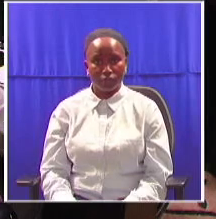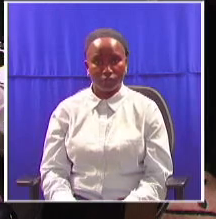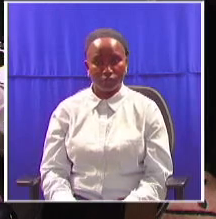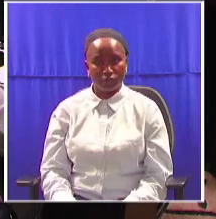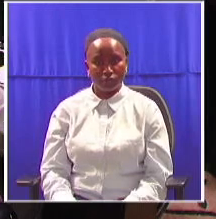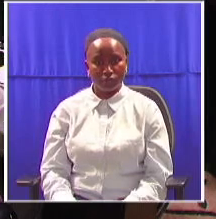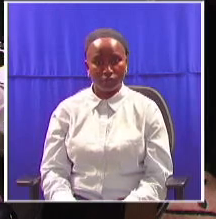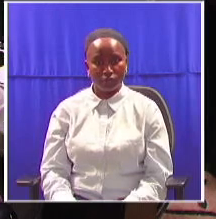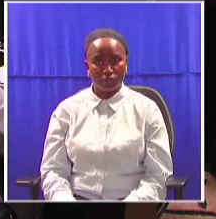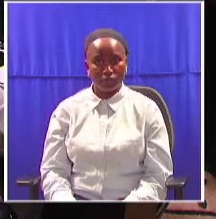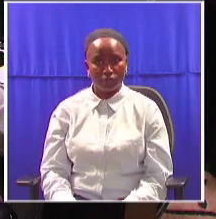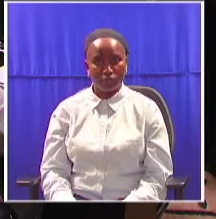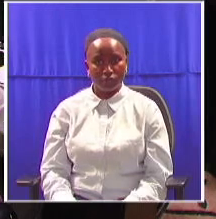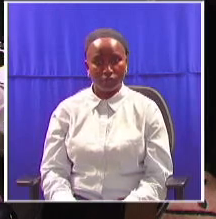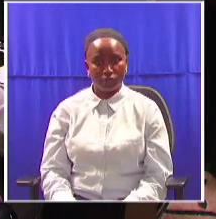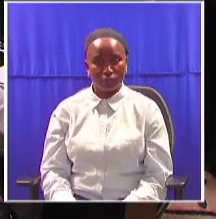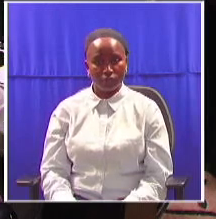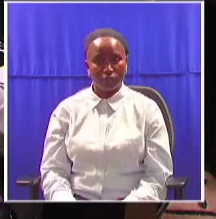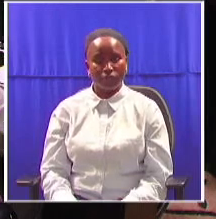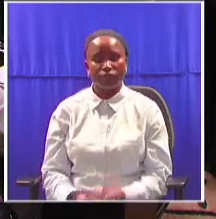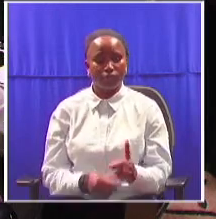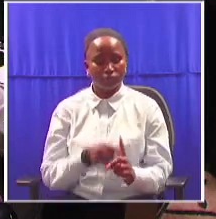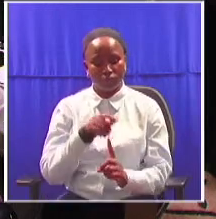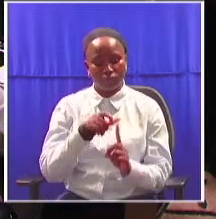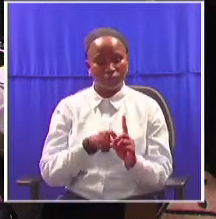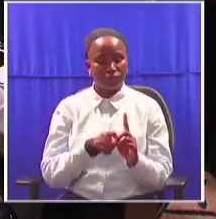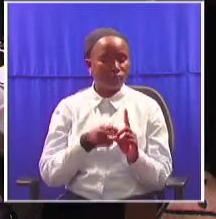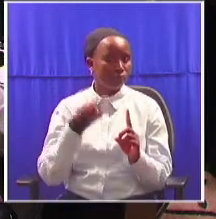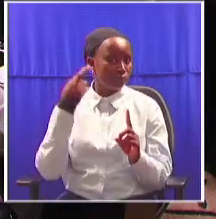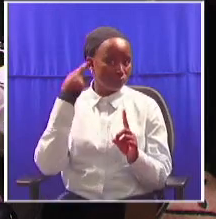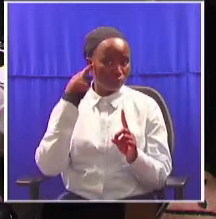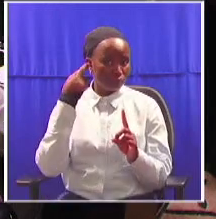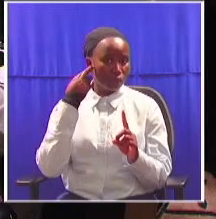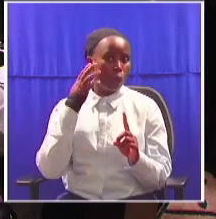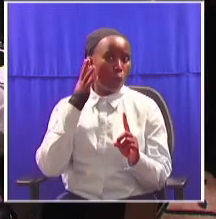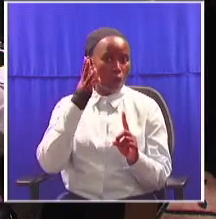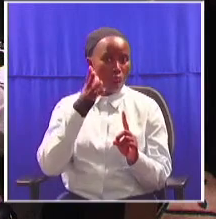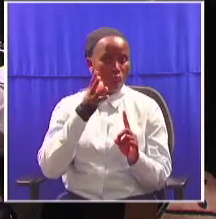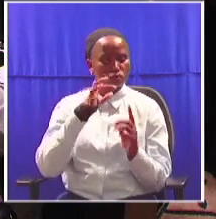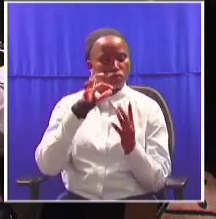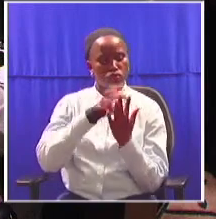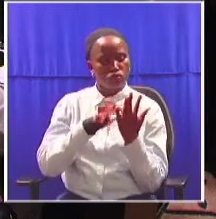the secretary will read the order of the day.